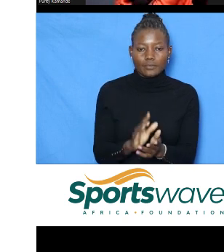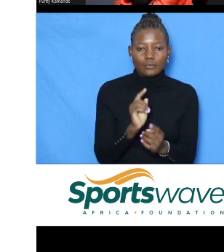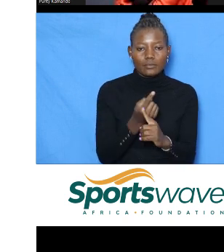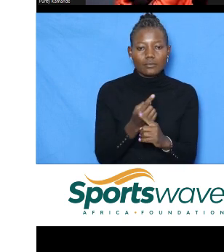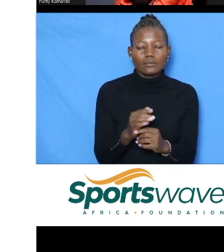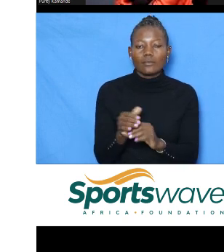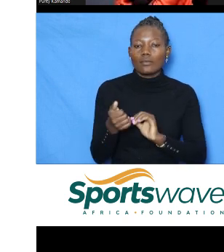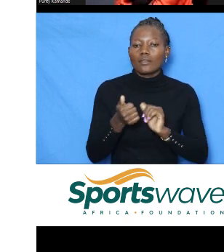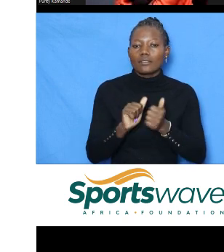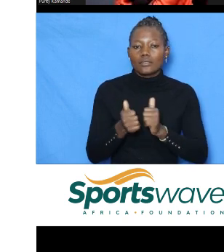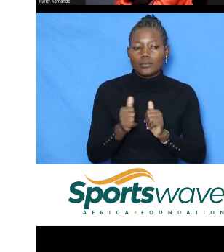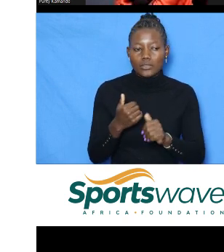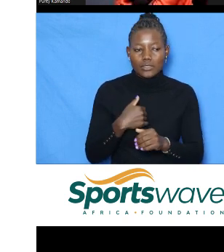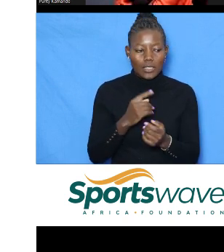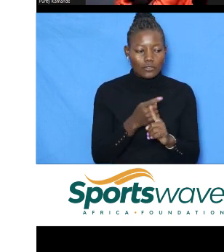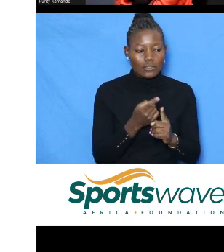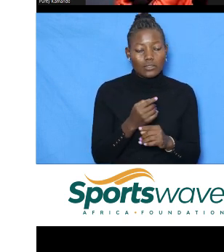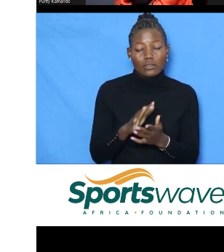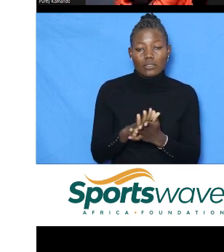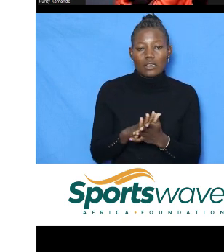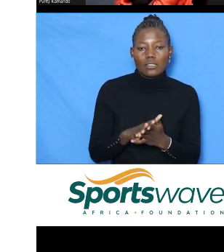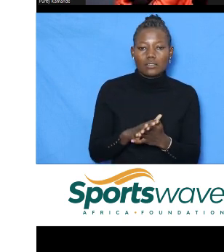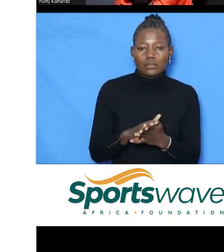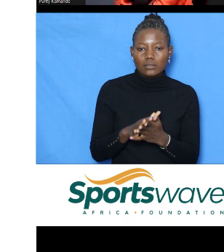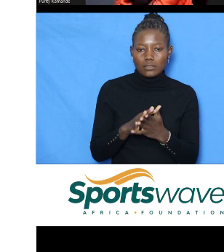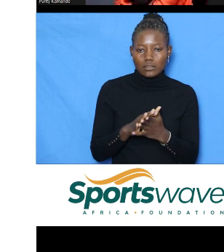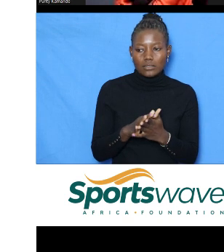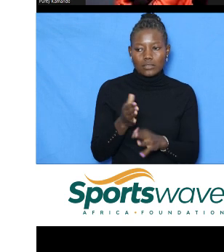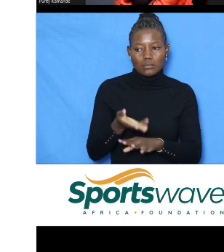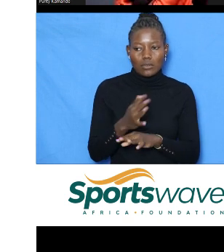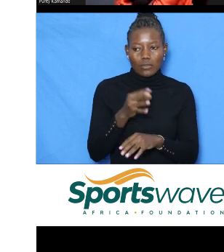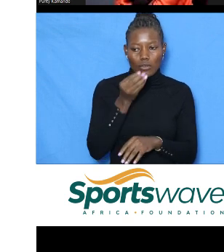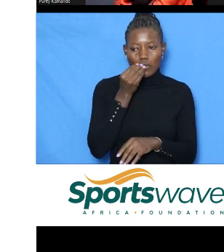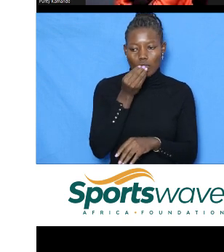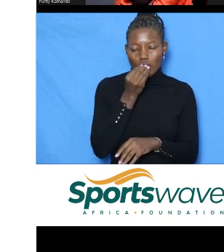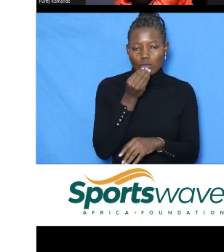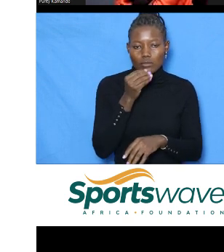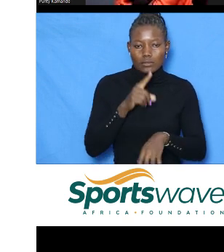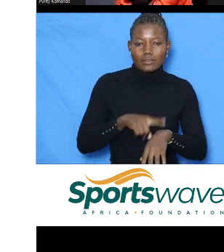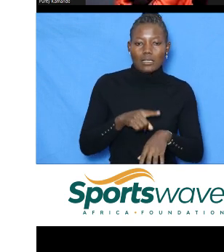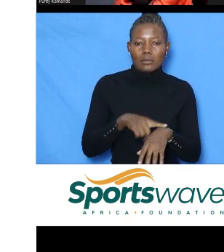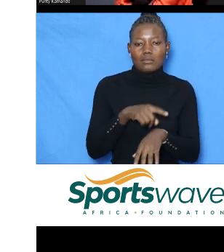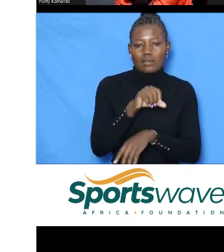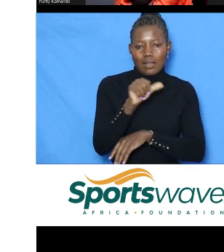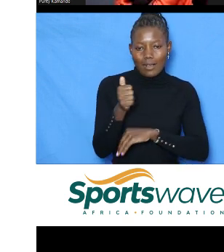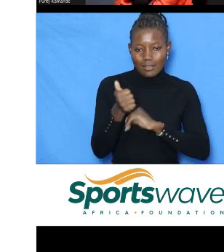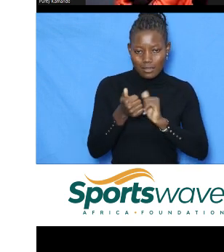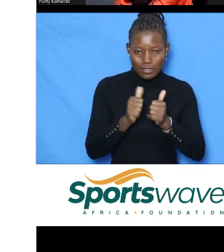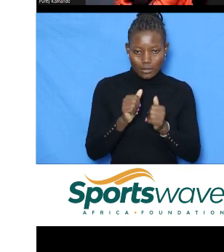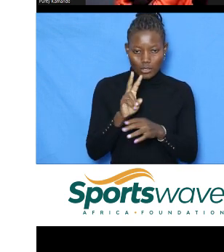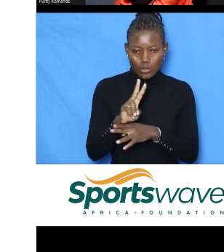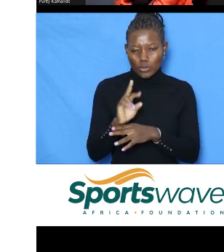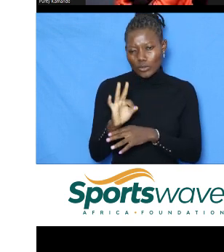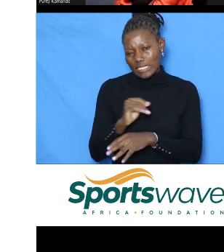different sports have various time parameters that this pre-game meal should be taken. Some sports will do 2 to